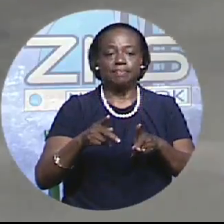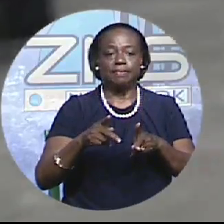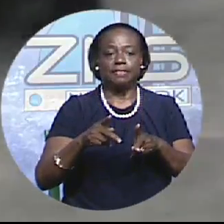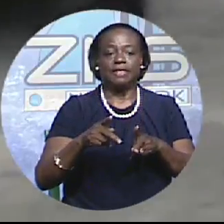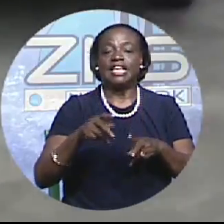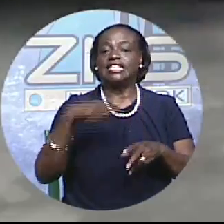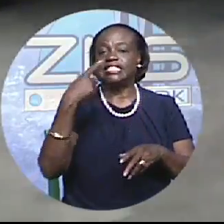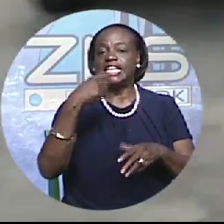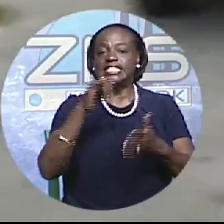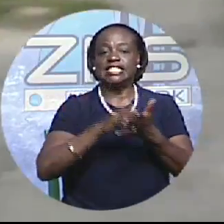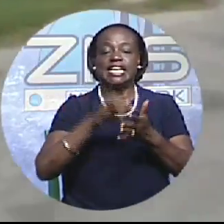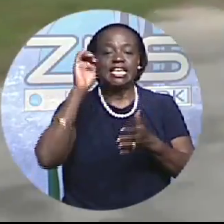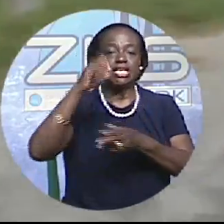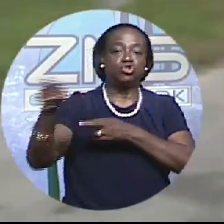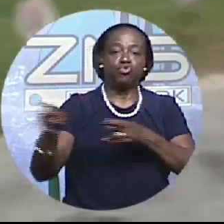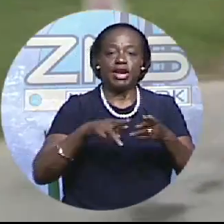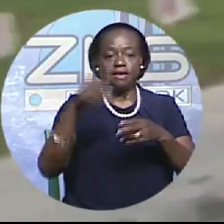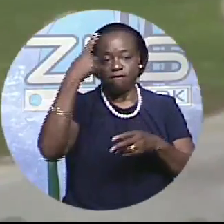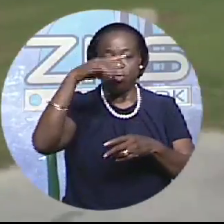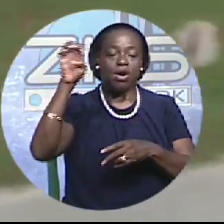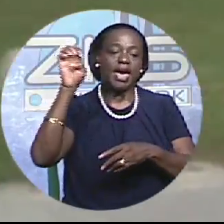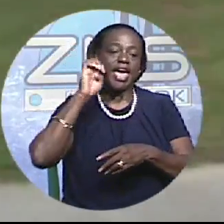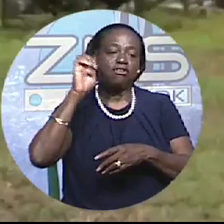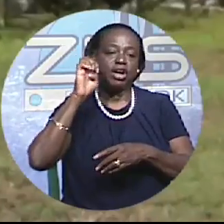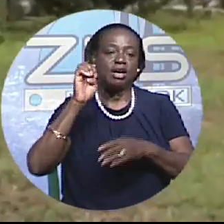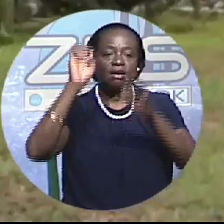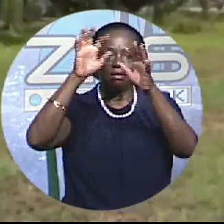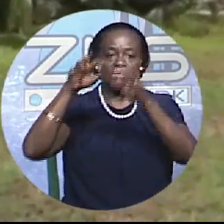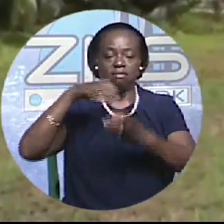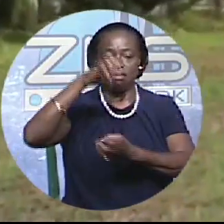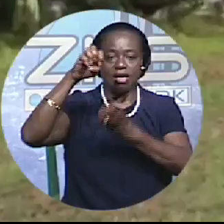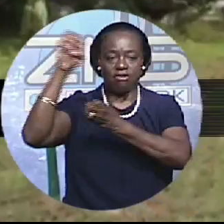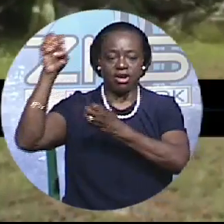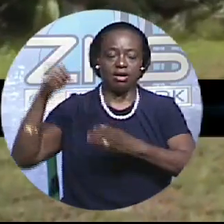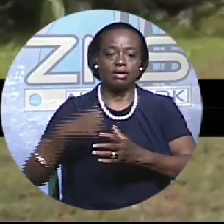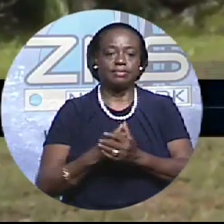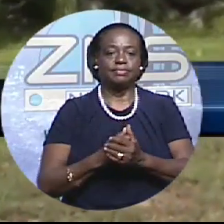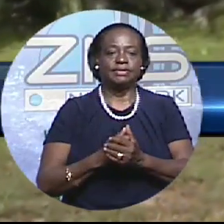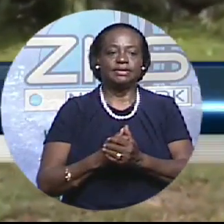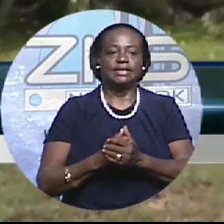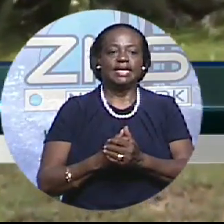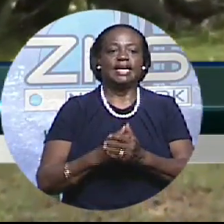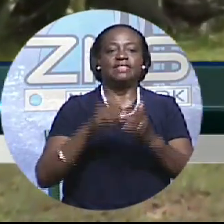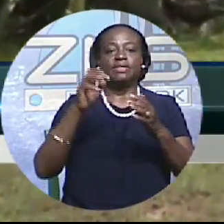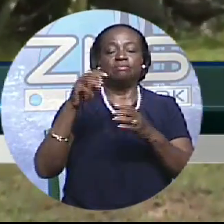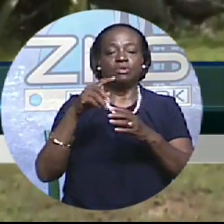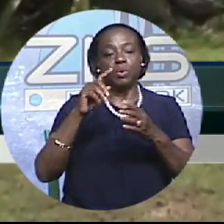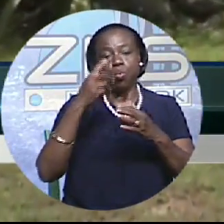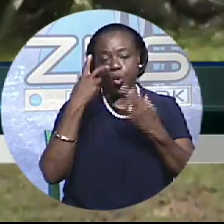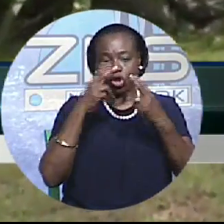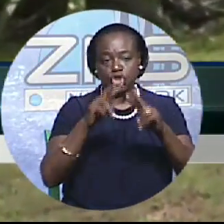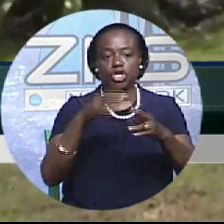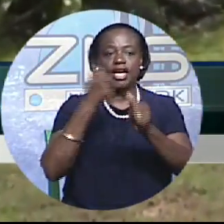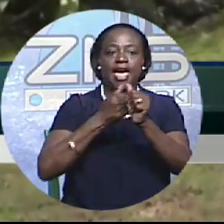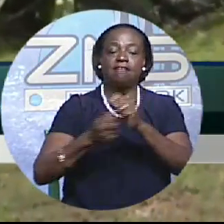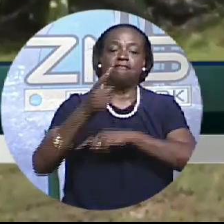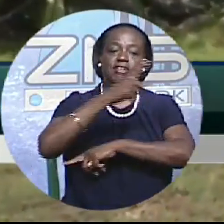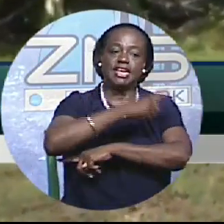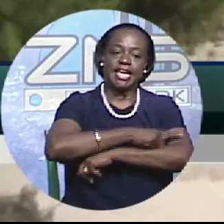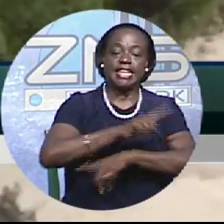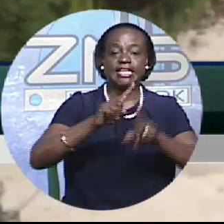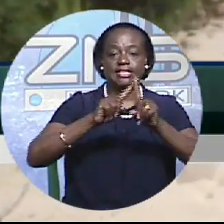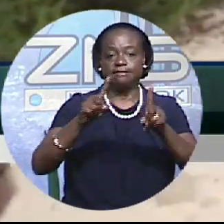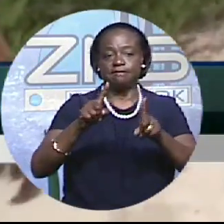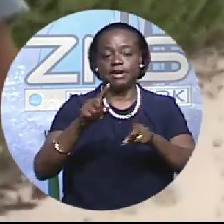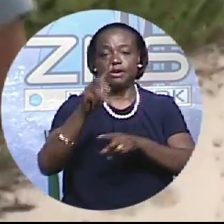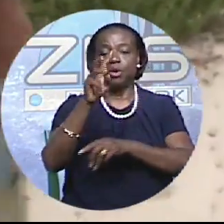they are ready for Erica. I mean, we were scared when it started with Erica. We were watching every day different websites, and